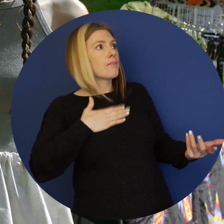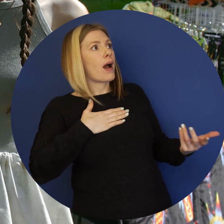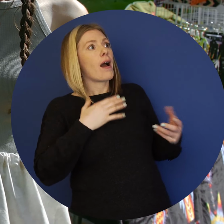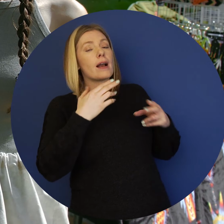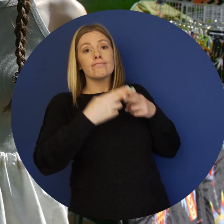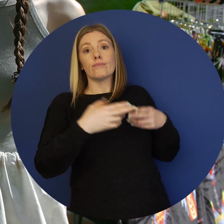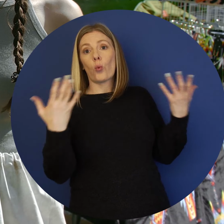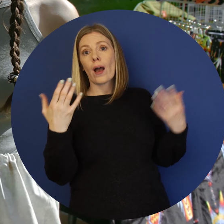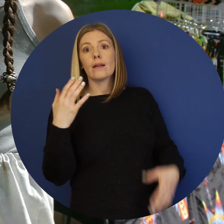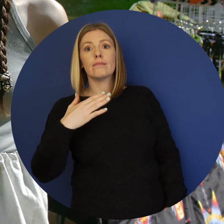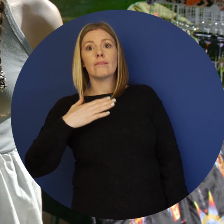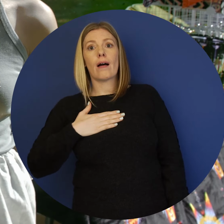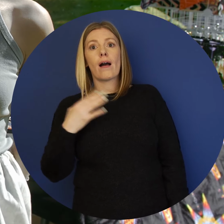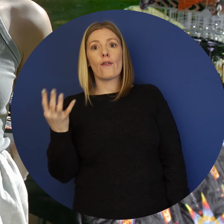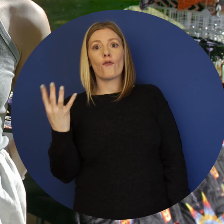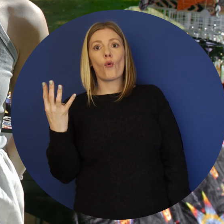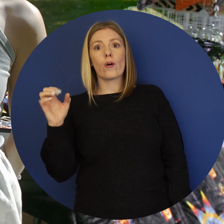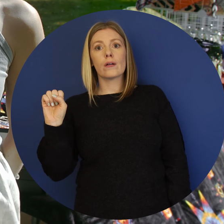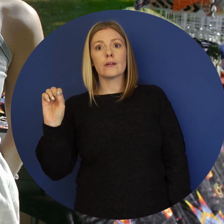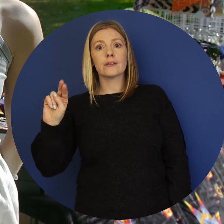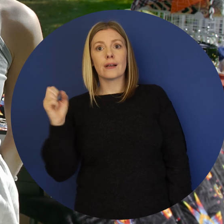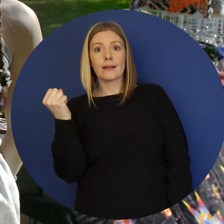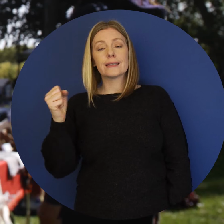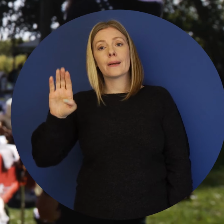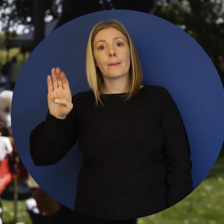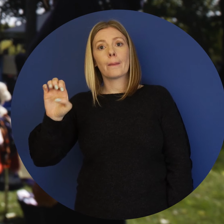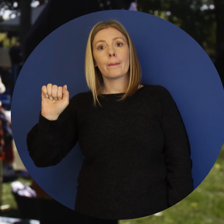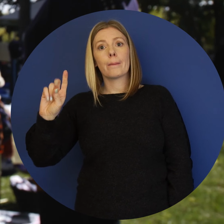today we are at the Royal Manitoba Yacht Club pop-up craft sale.